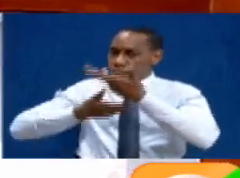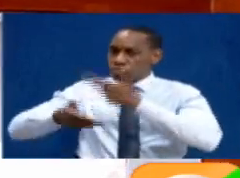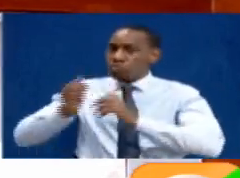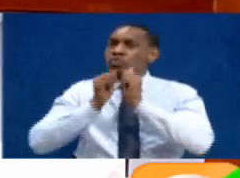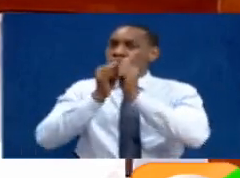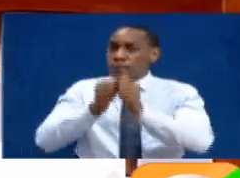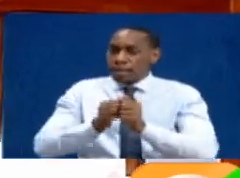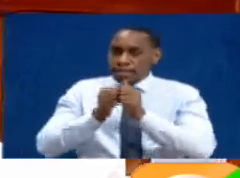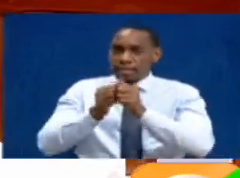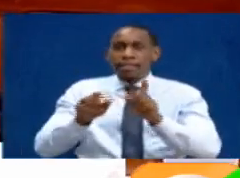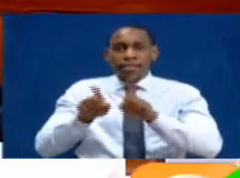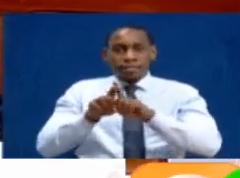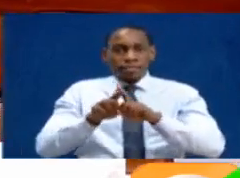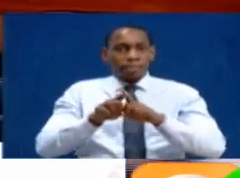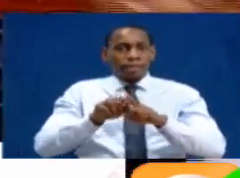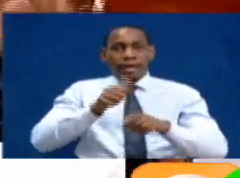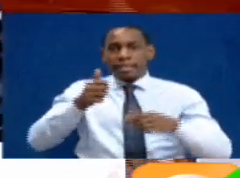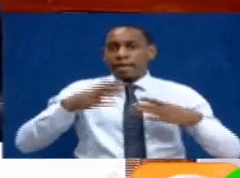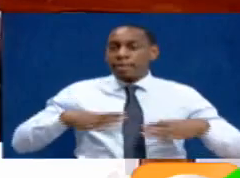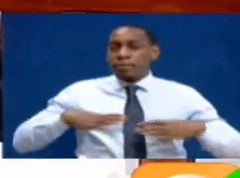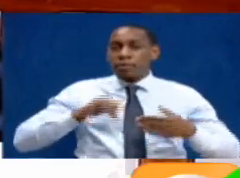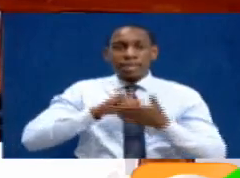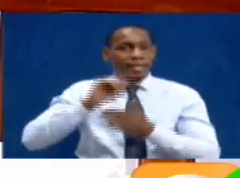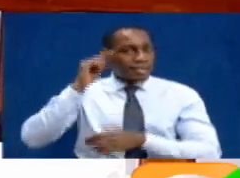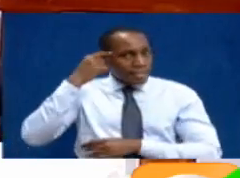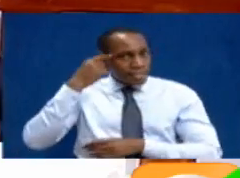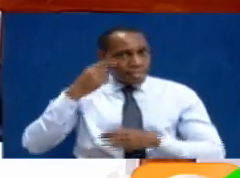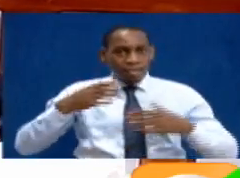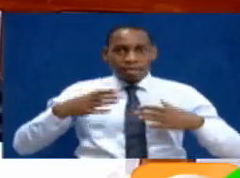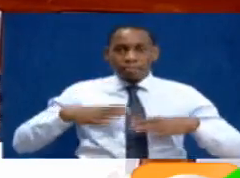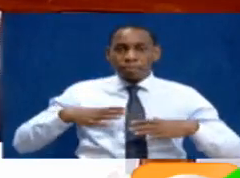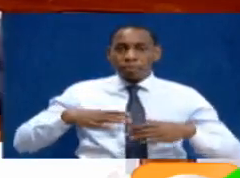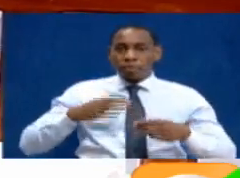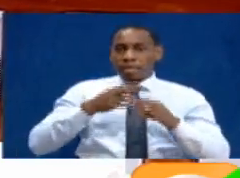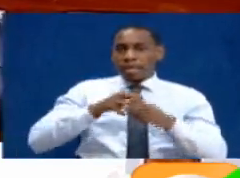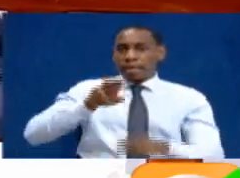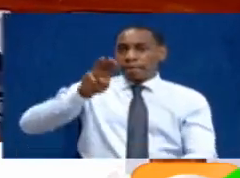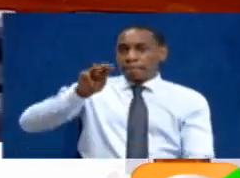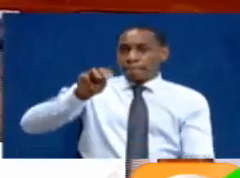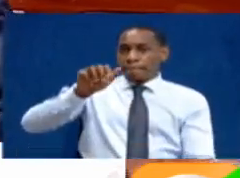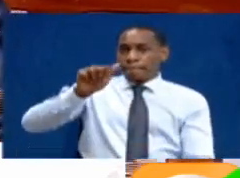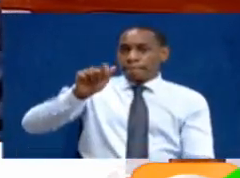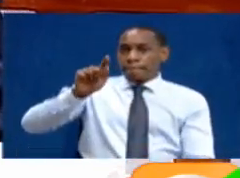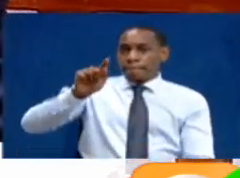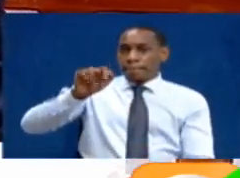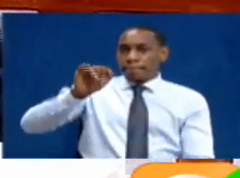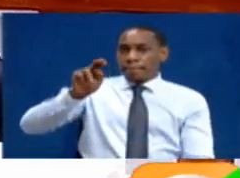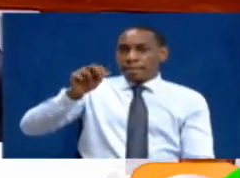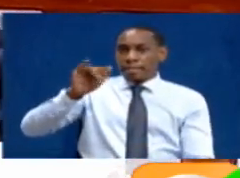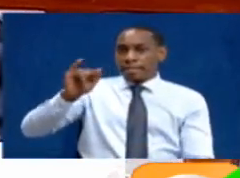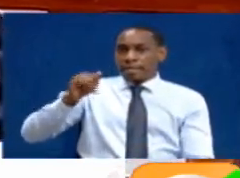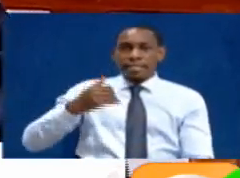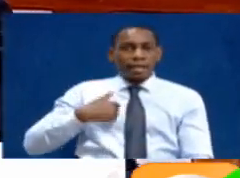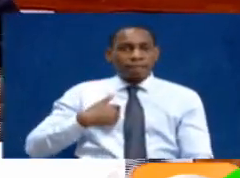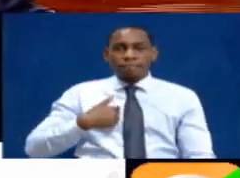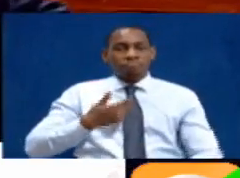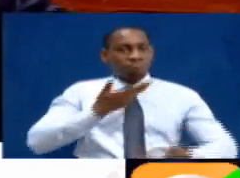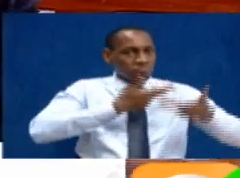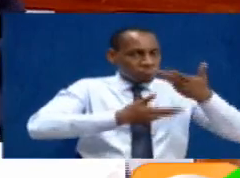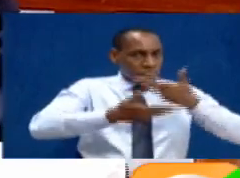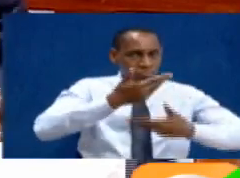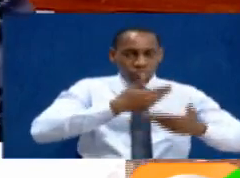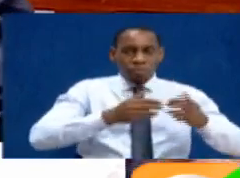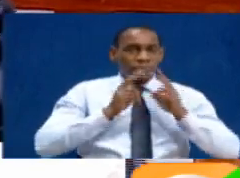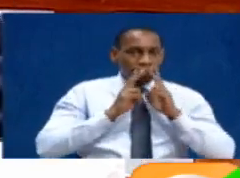him. I would look for those people that he thinks, people like Matiang, and try to mend my fences with them. I would look for